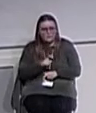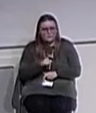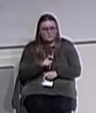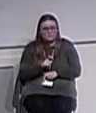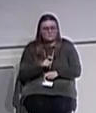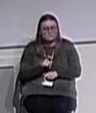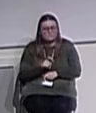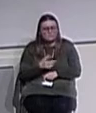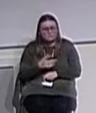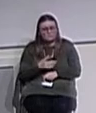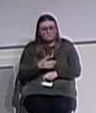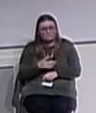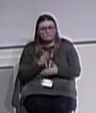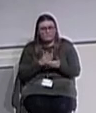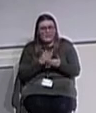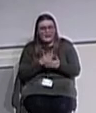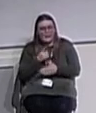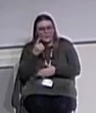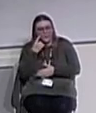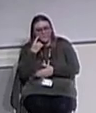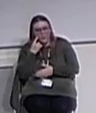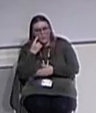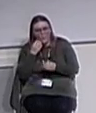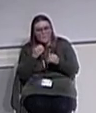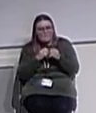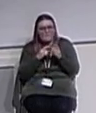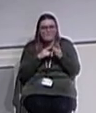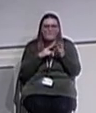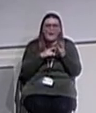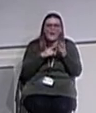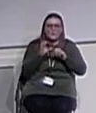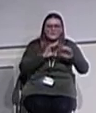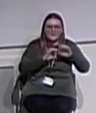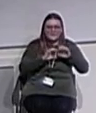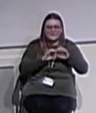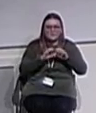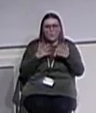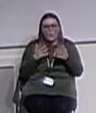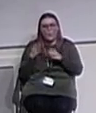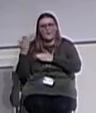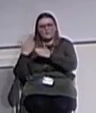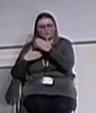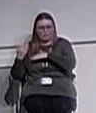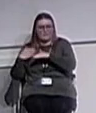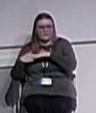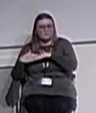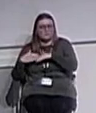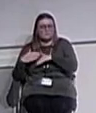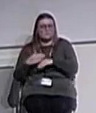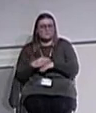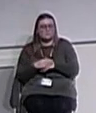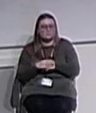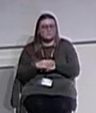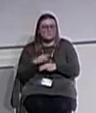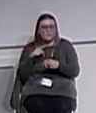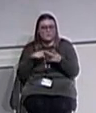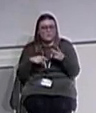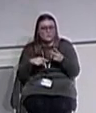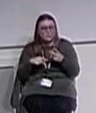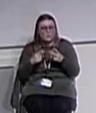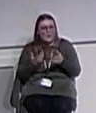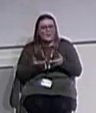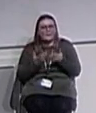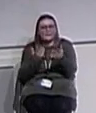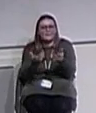or historians. These are the two most popular degrees that go into these kind of areas, because we are giving you the